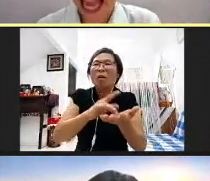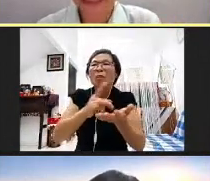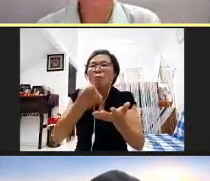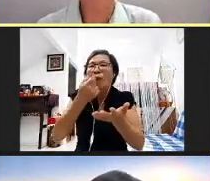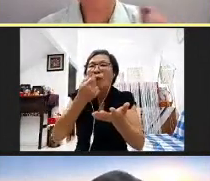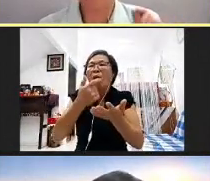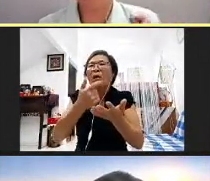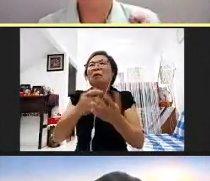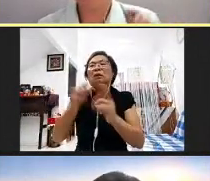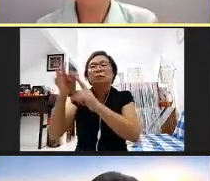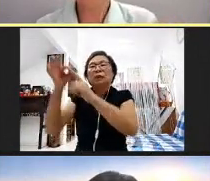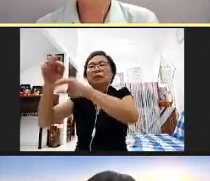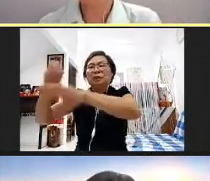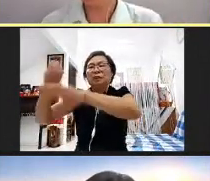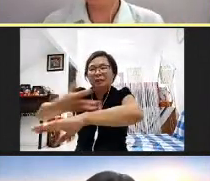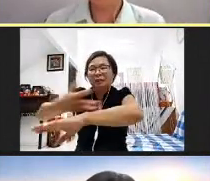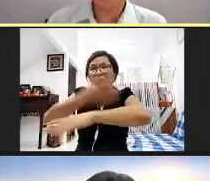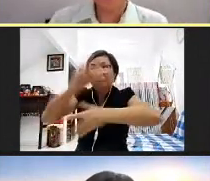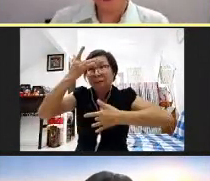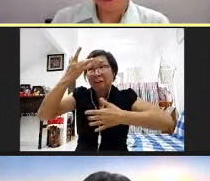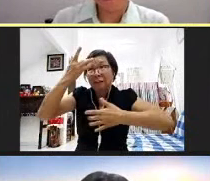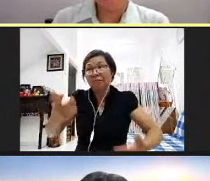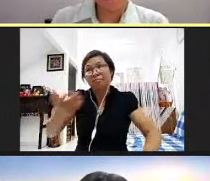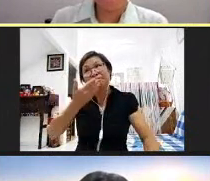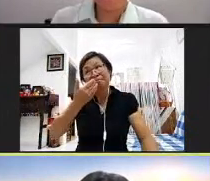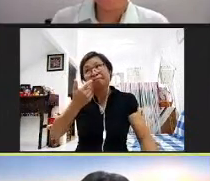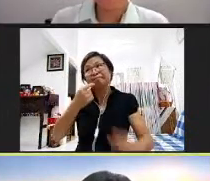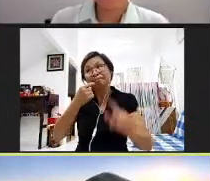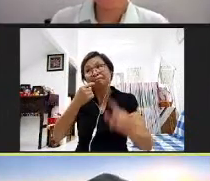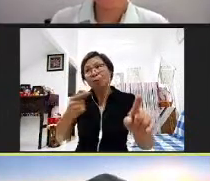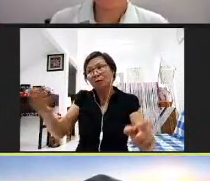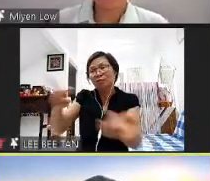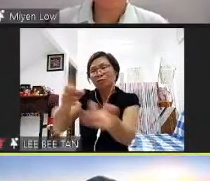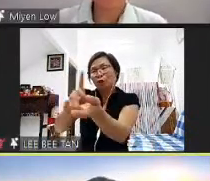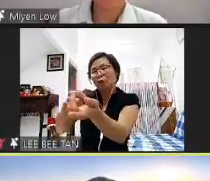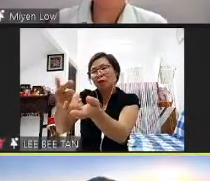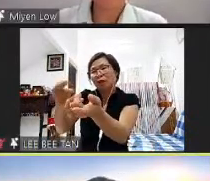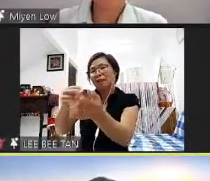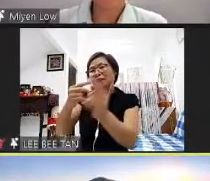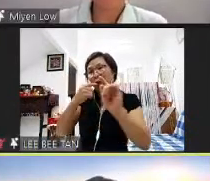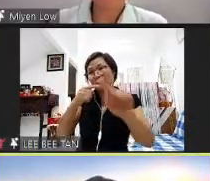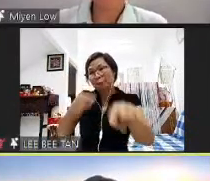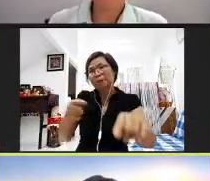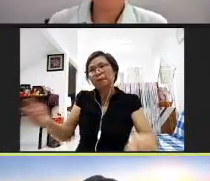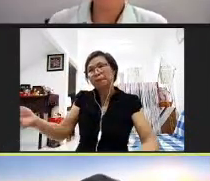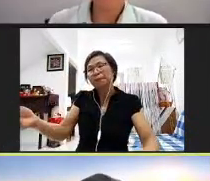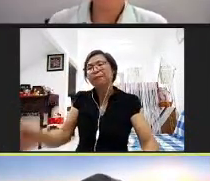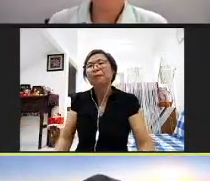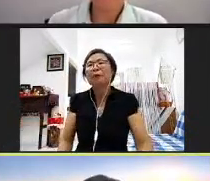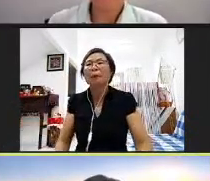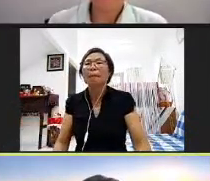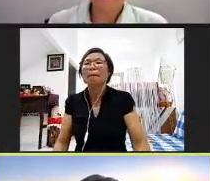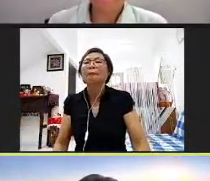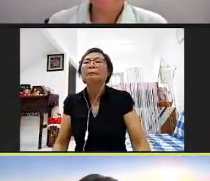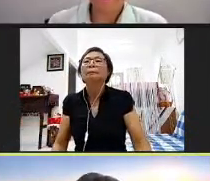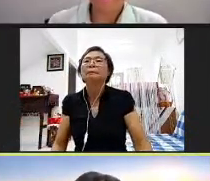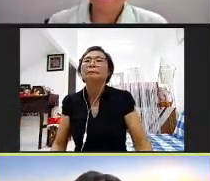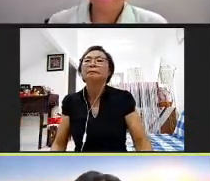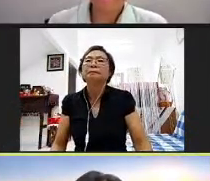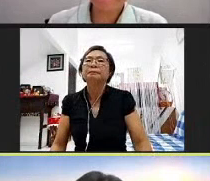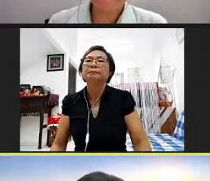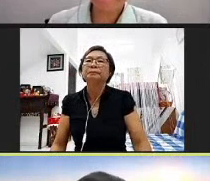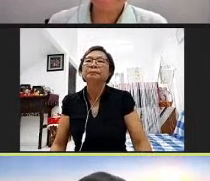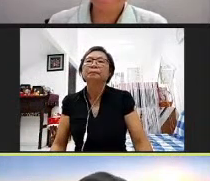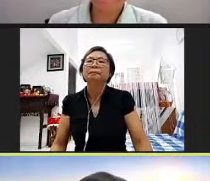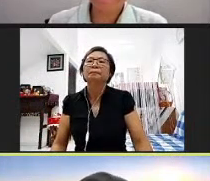on cancer patient. Over to you, Dr. Gan. Okay, thank you, Mayan. I think for